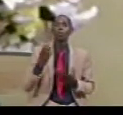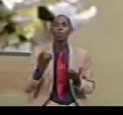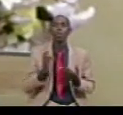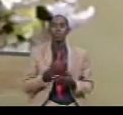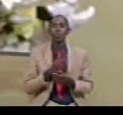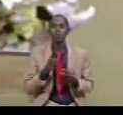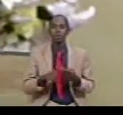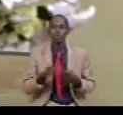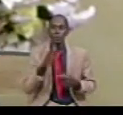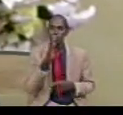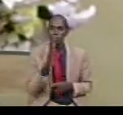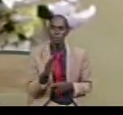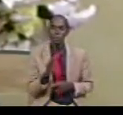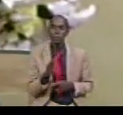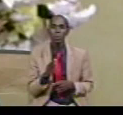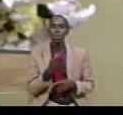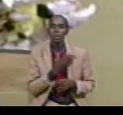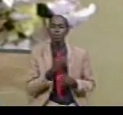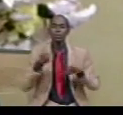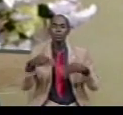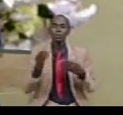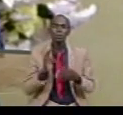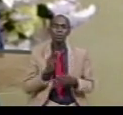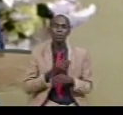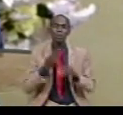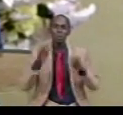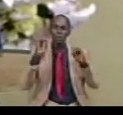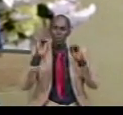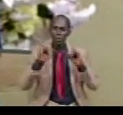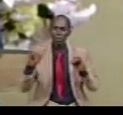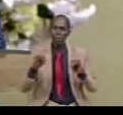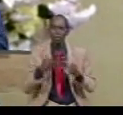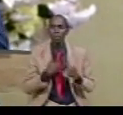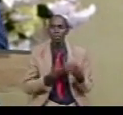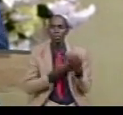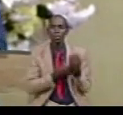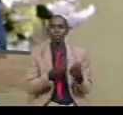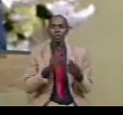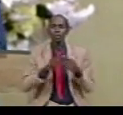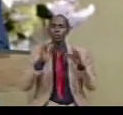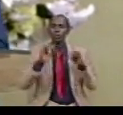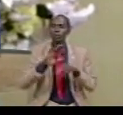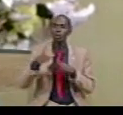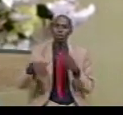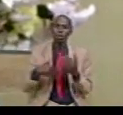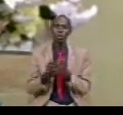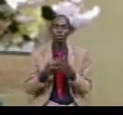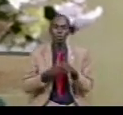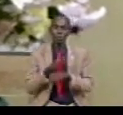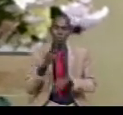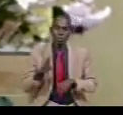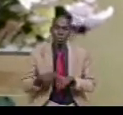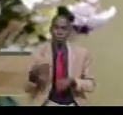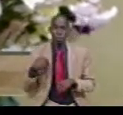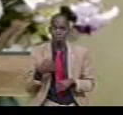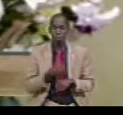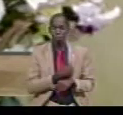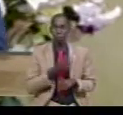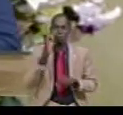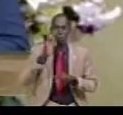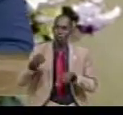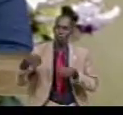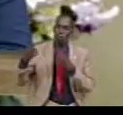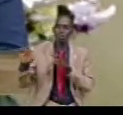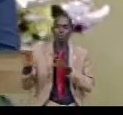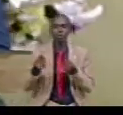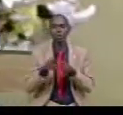And you've heeded the call to teach all the nations and make disciples. We will go and do